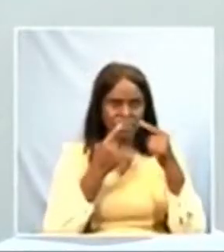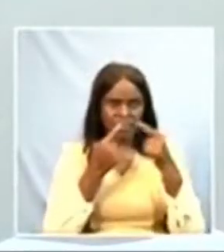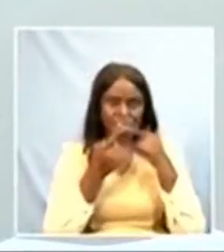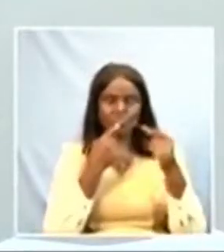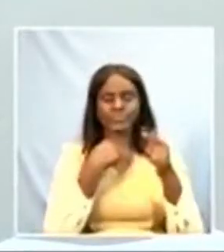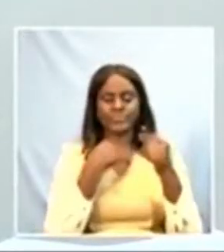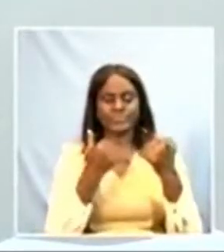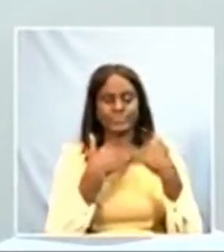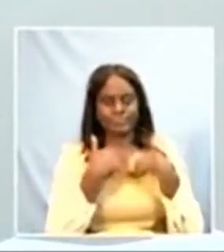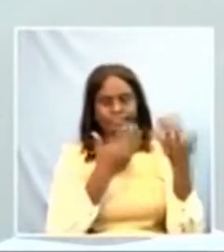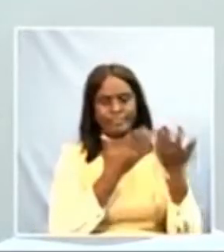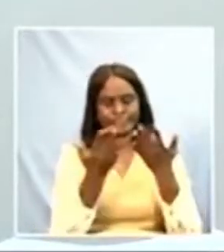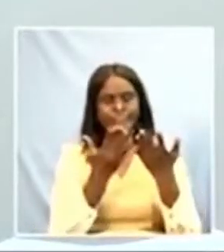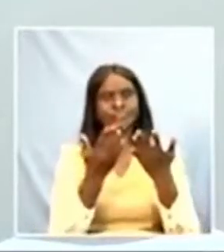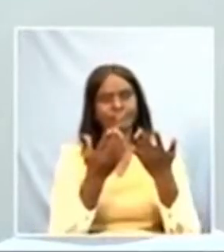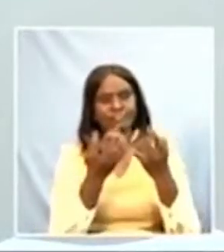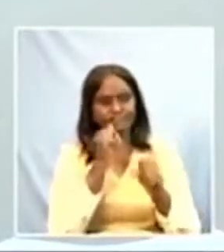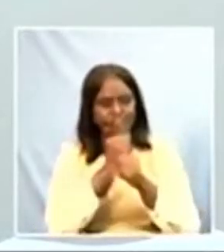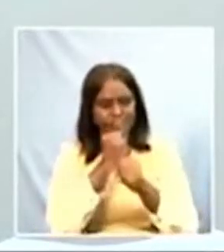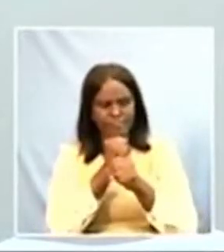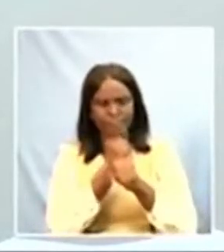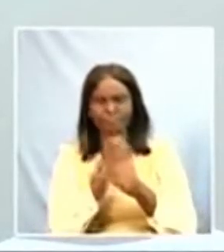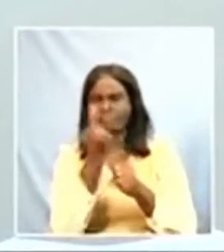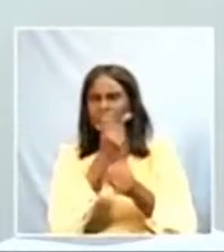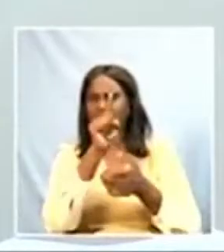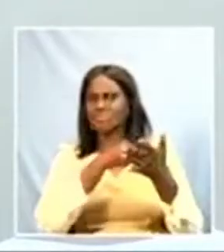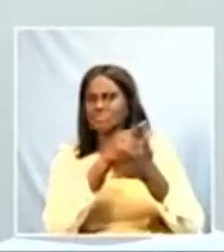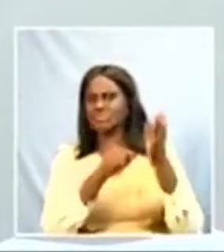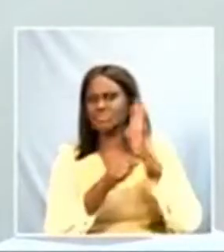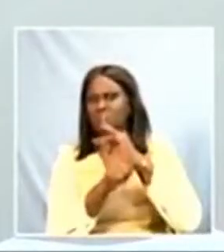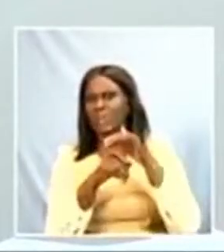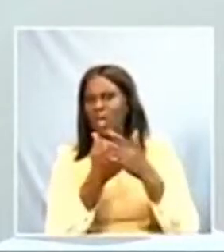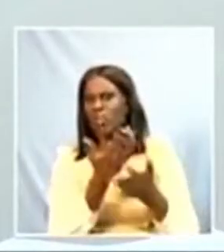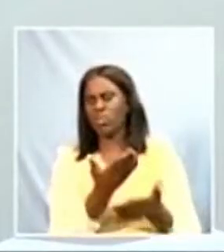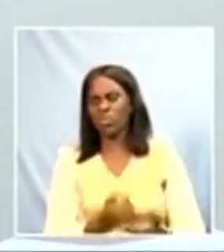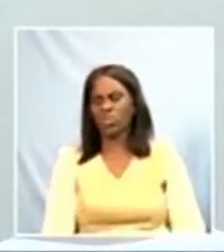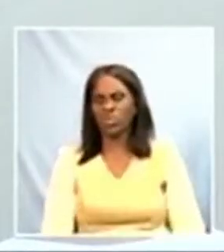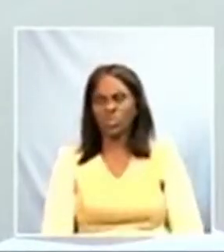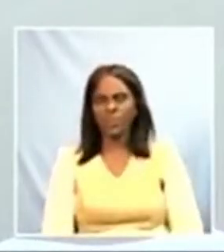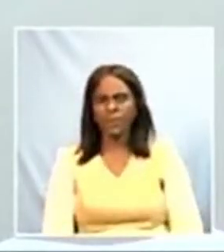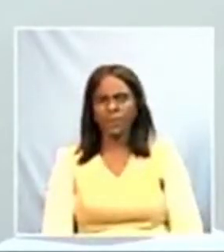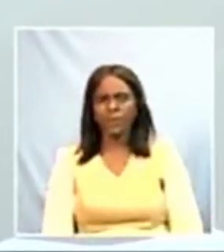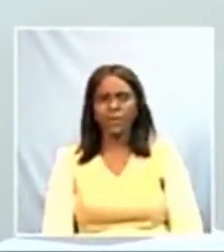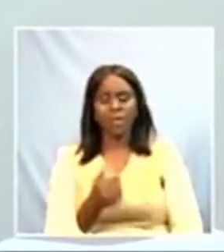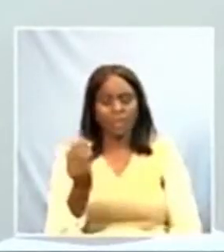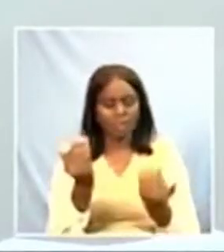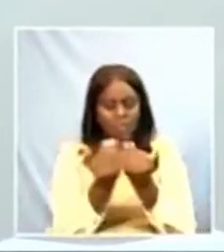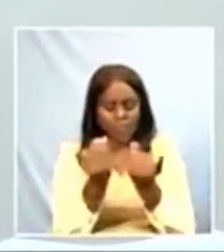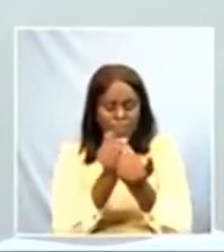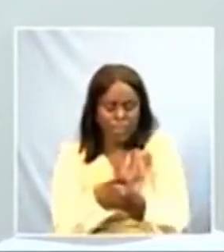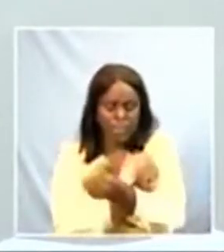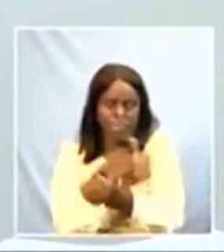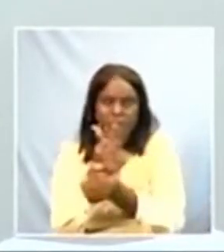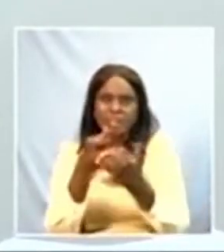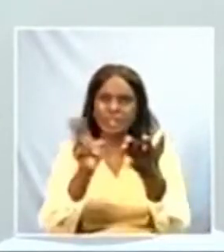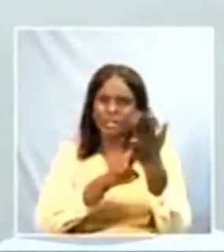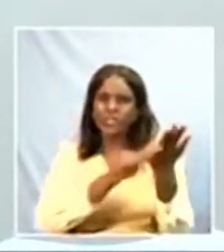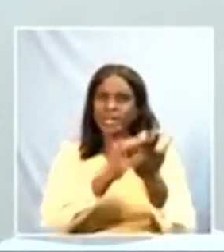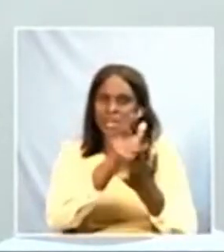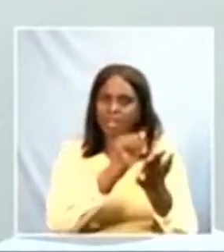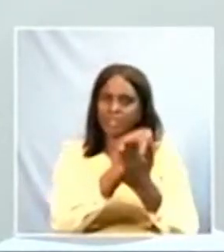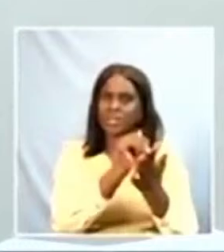supplied, now he was doing behind the scenes. On a terminated contract. Did you seek authority? Did you re-advertise?